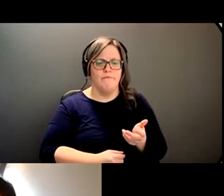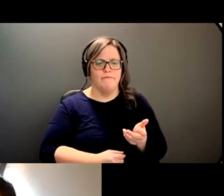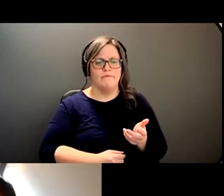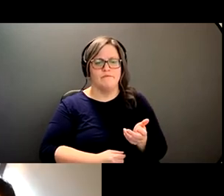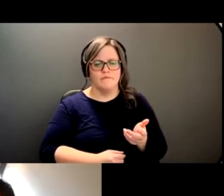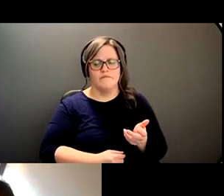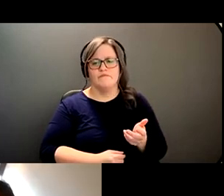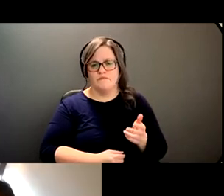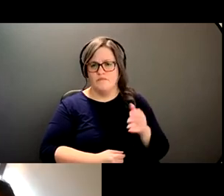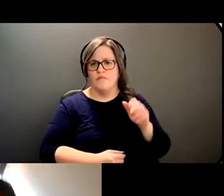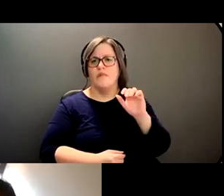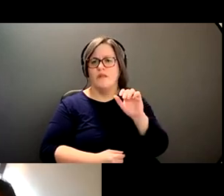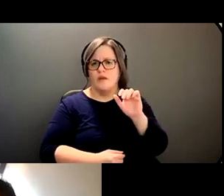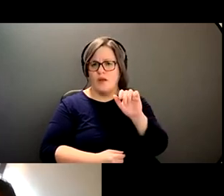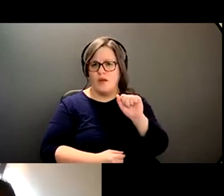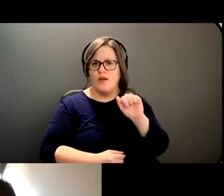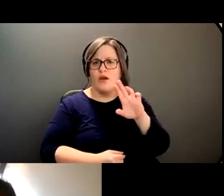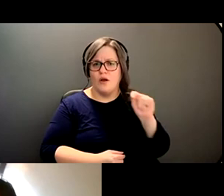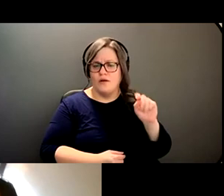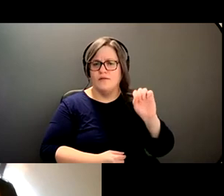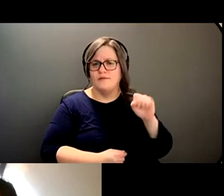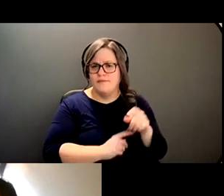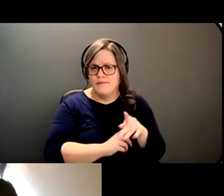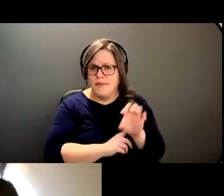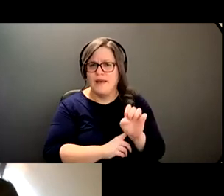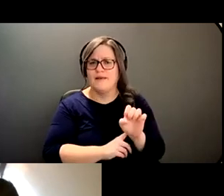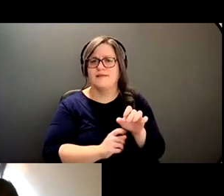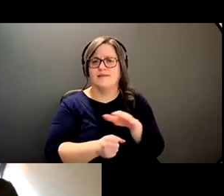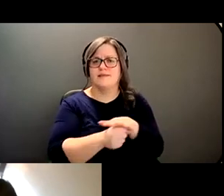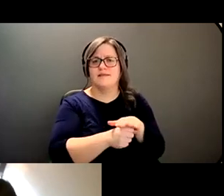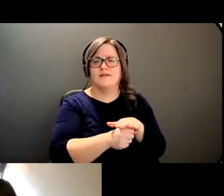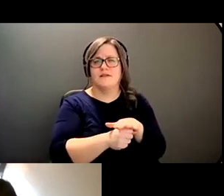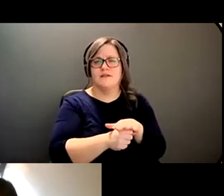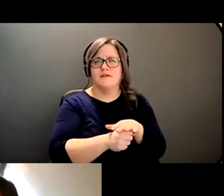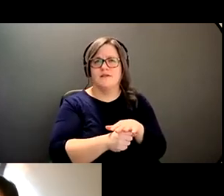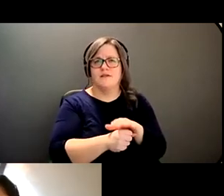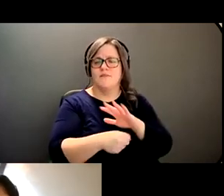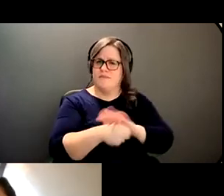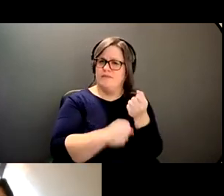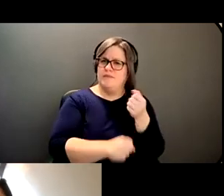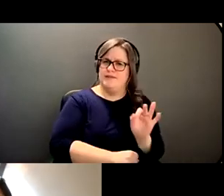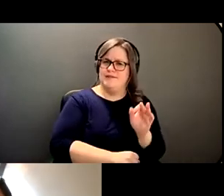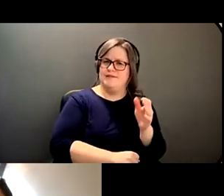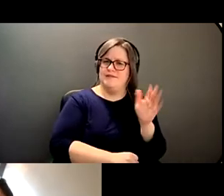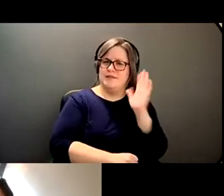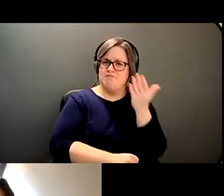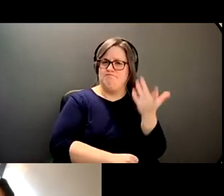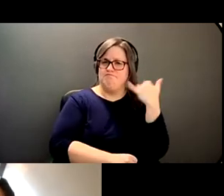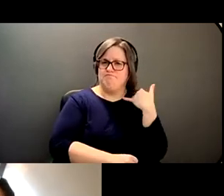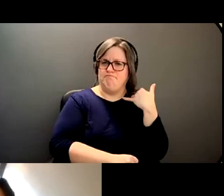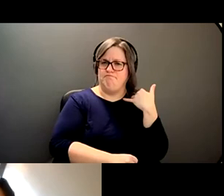in art spaces, now that we're so far from where the pandemic was, we're in such a different place now. I